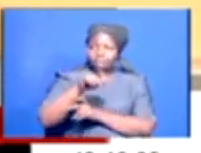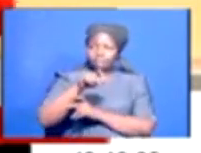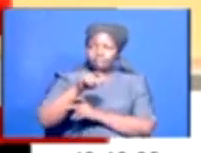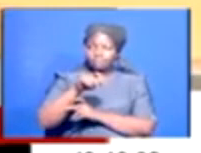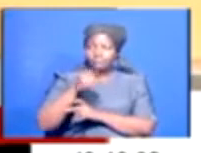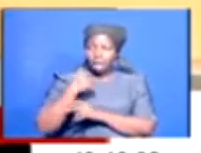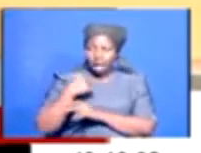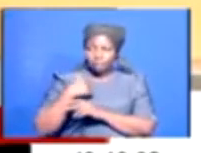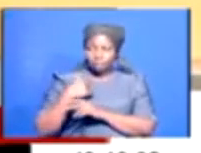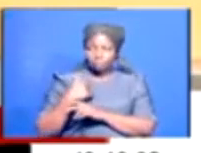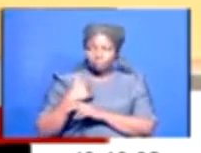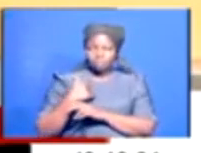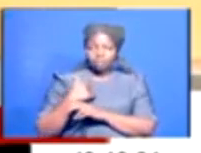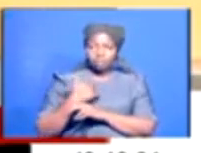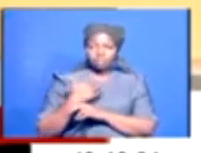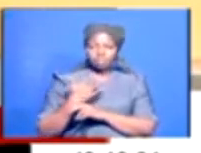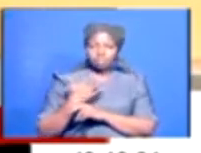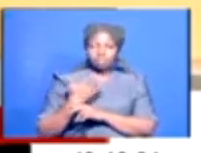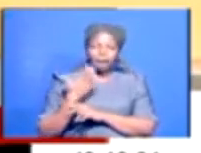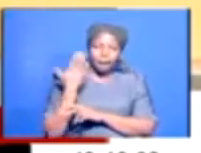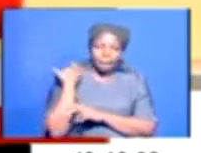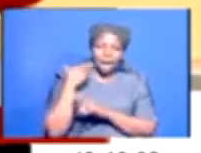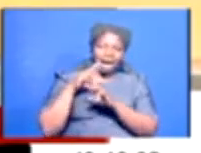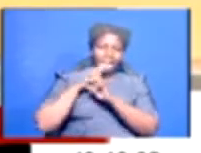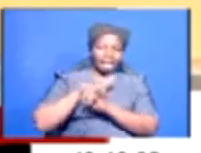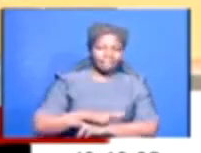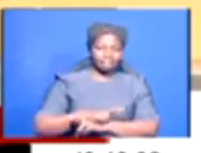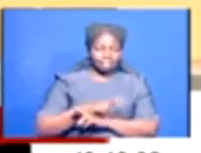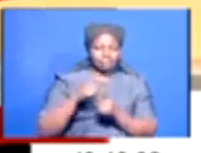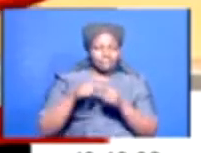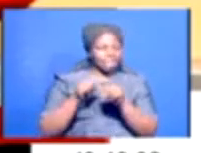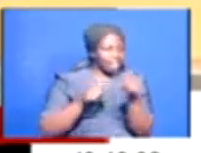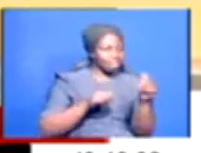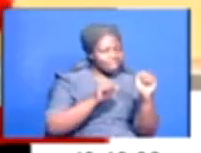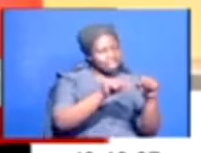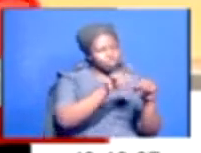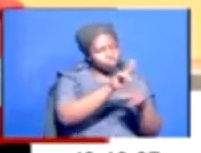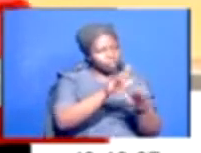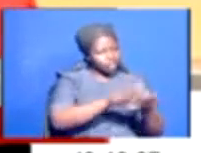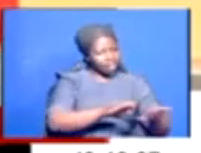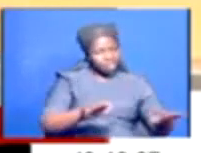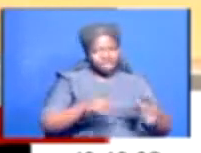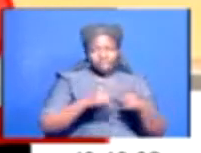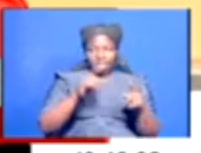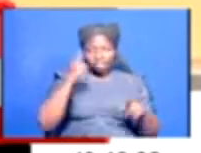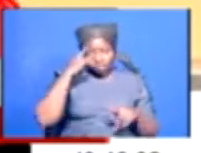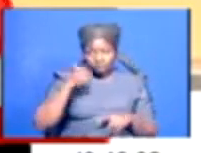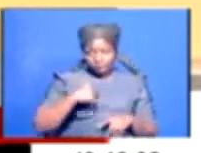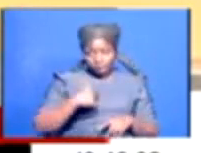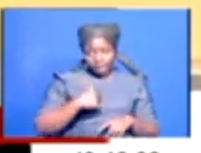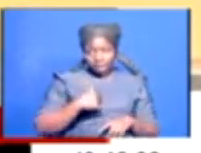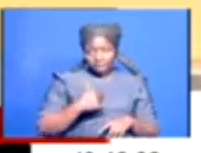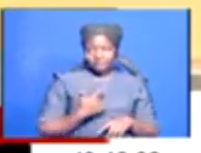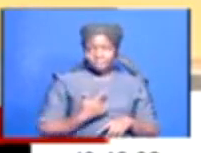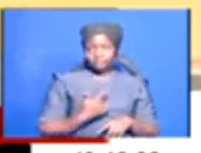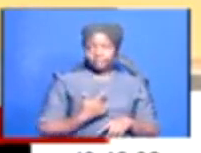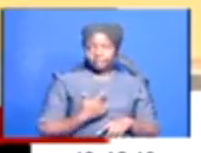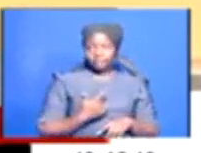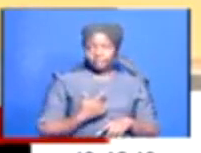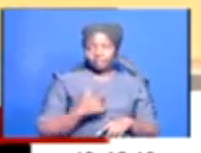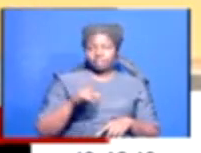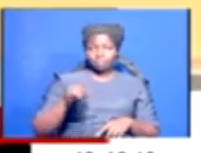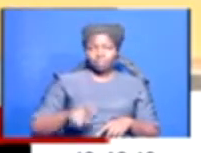just... They just use it when it's flat? Yeah, flat. Which mine, I have to untie myself. Mm-hmm.